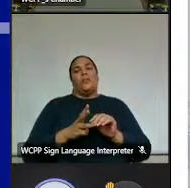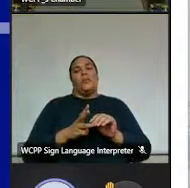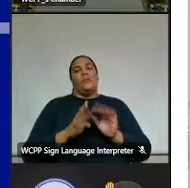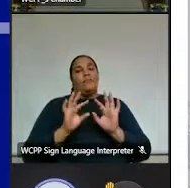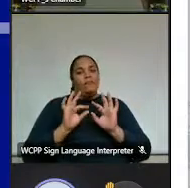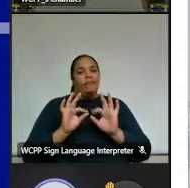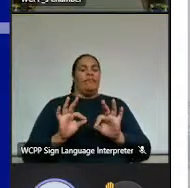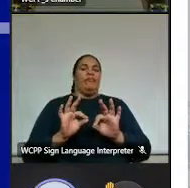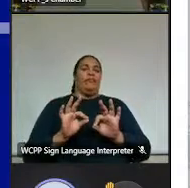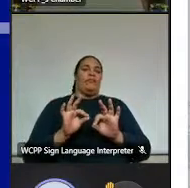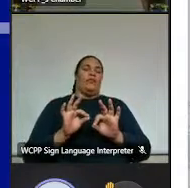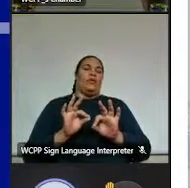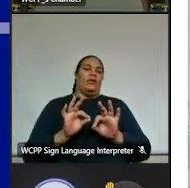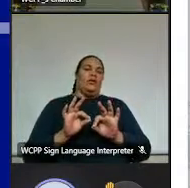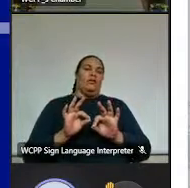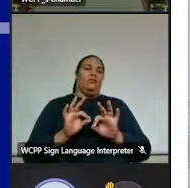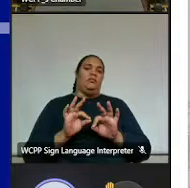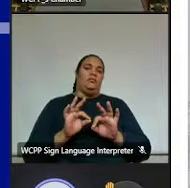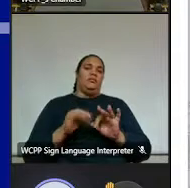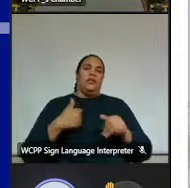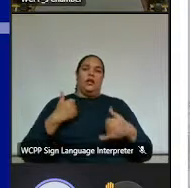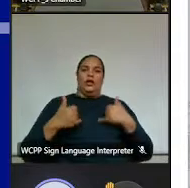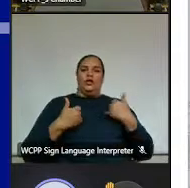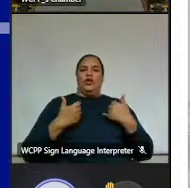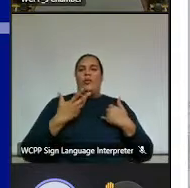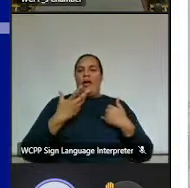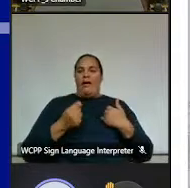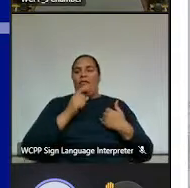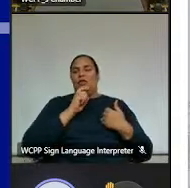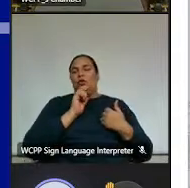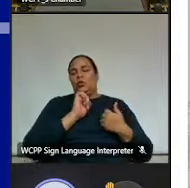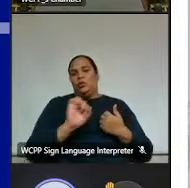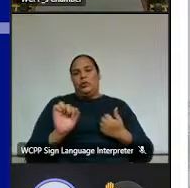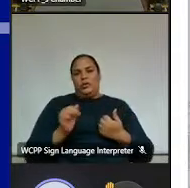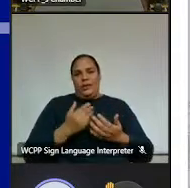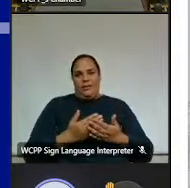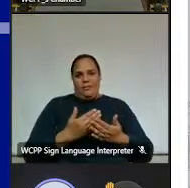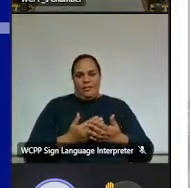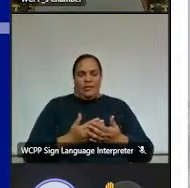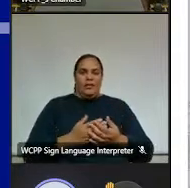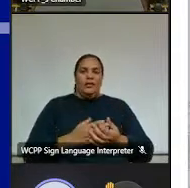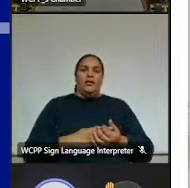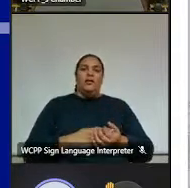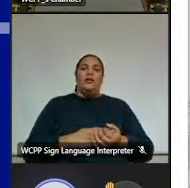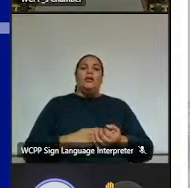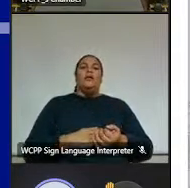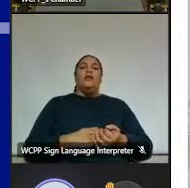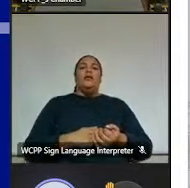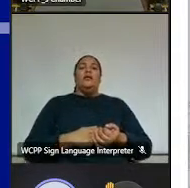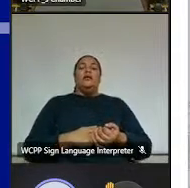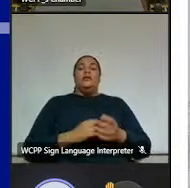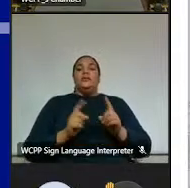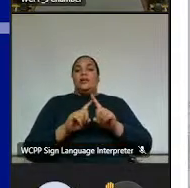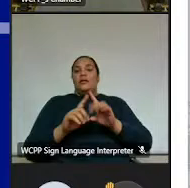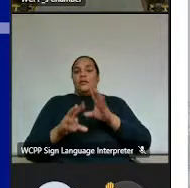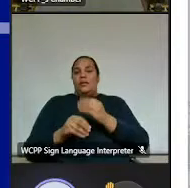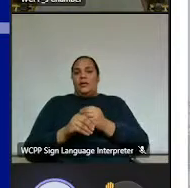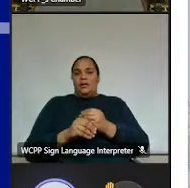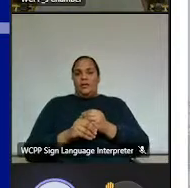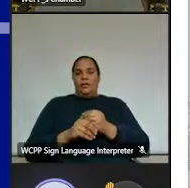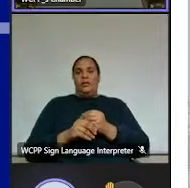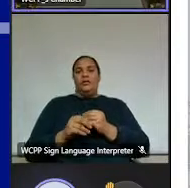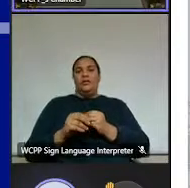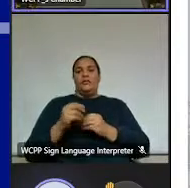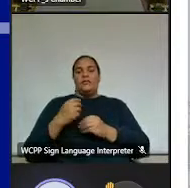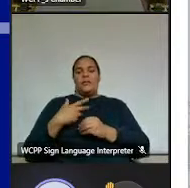adequately have the enjoyment to use those facilities. In the light of that, I